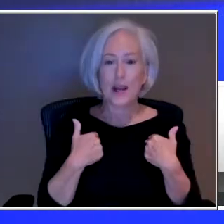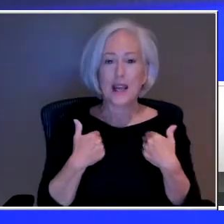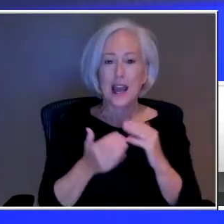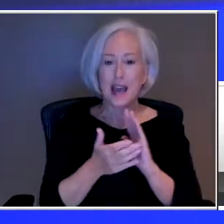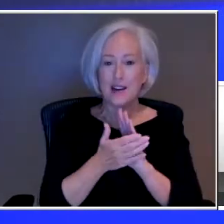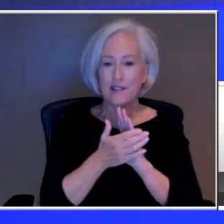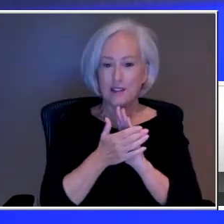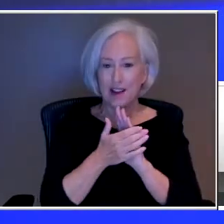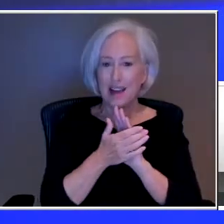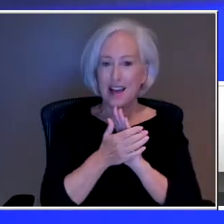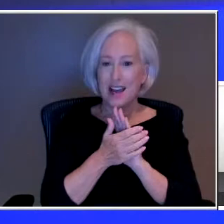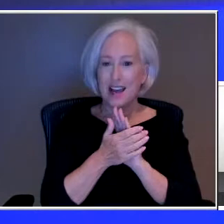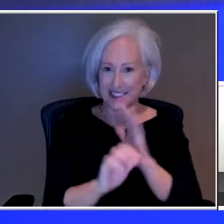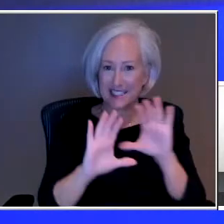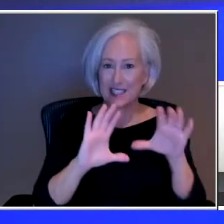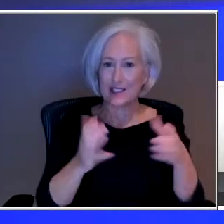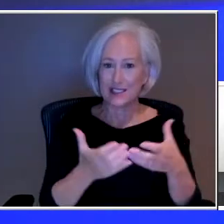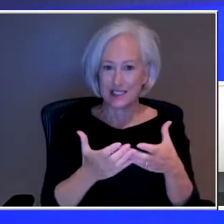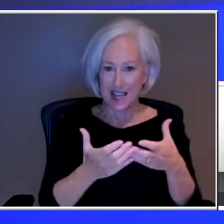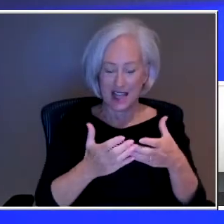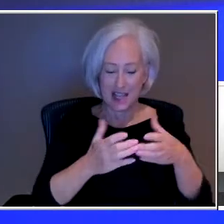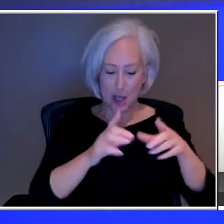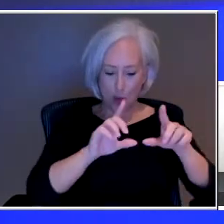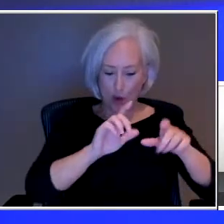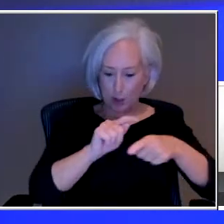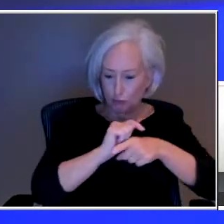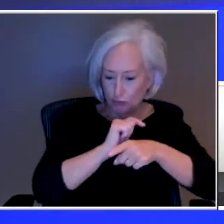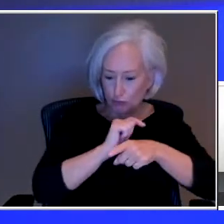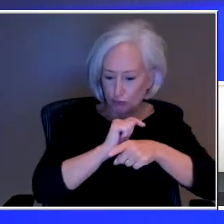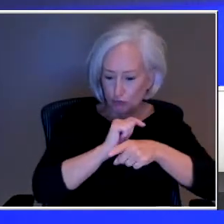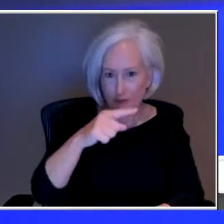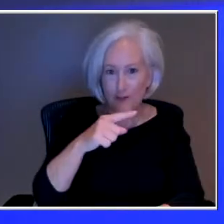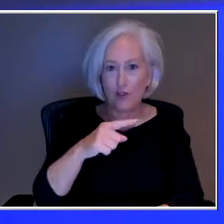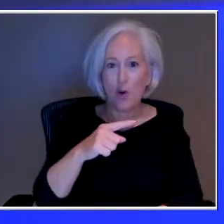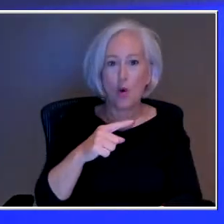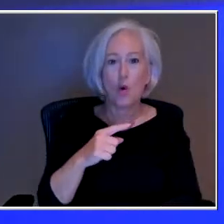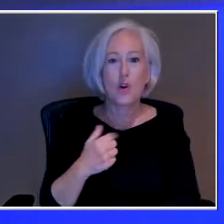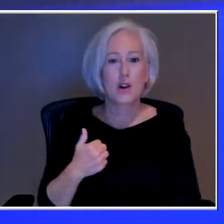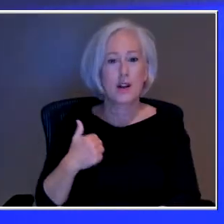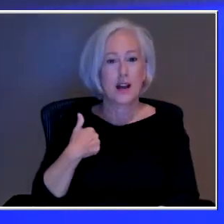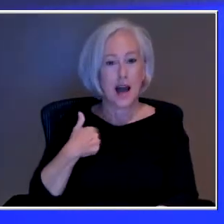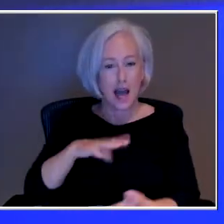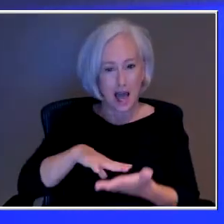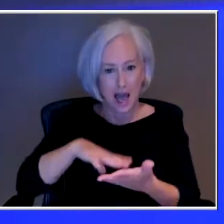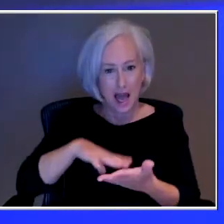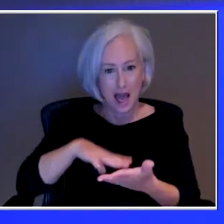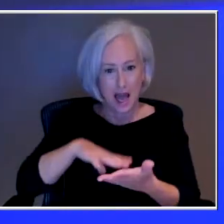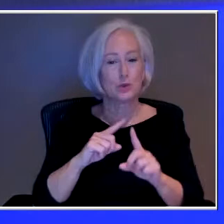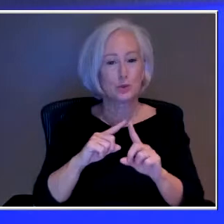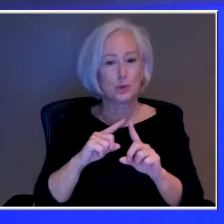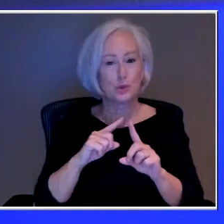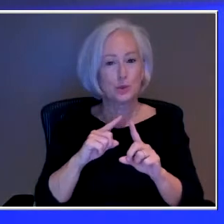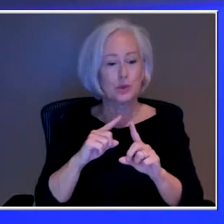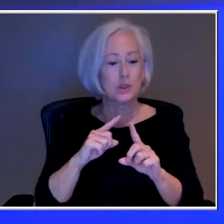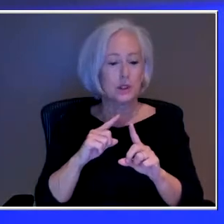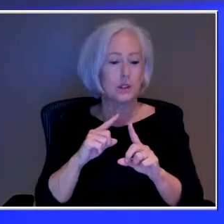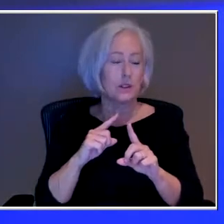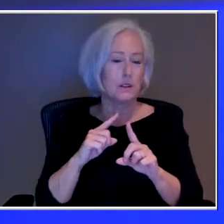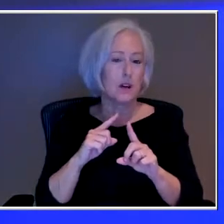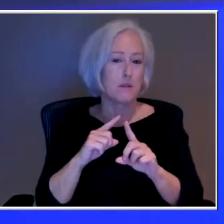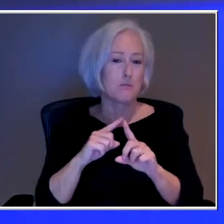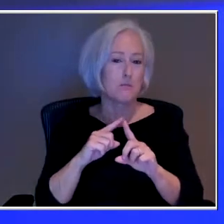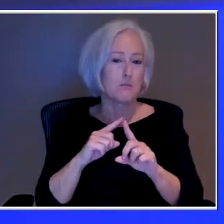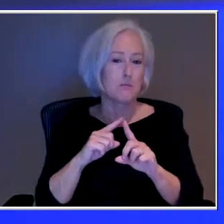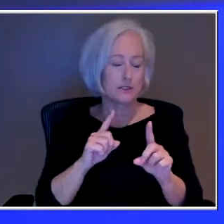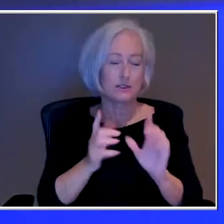an orthoptic program, but spent those 2 years learning skills and different techniques for getting exams in